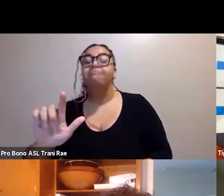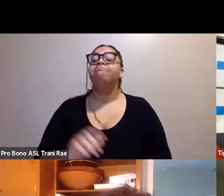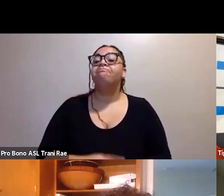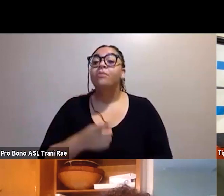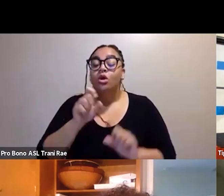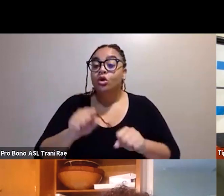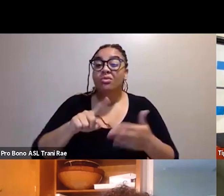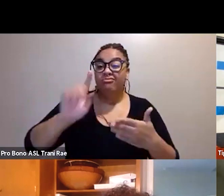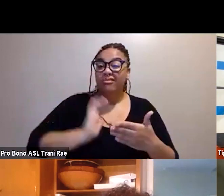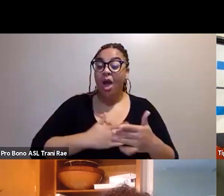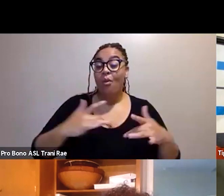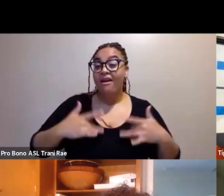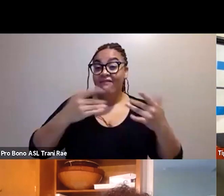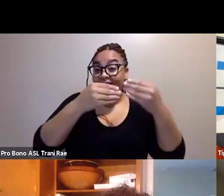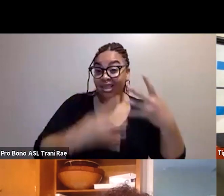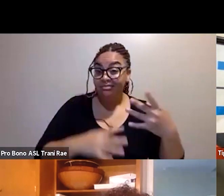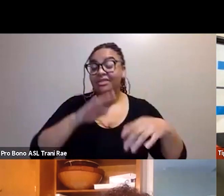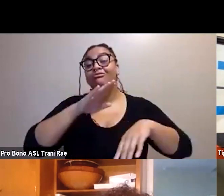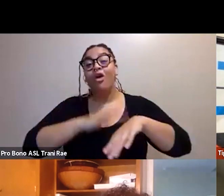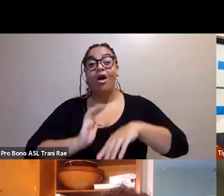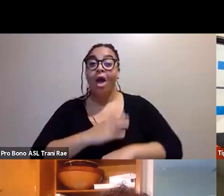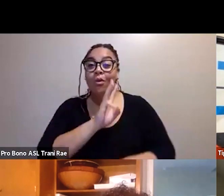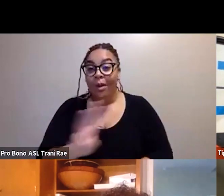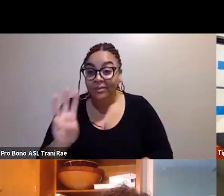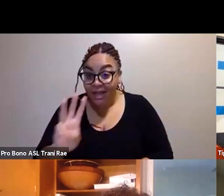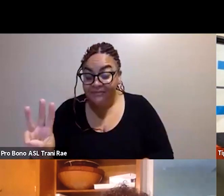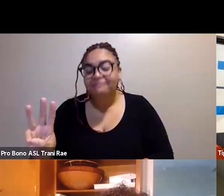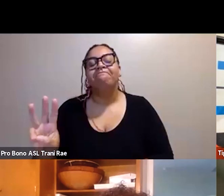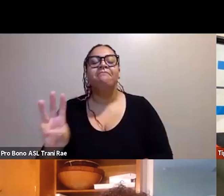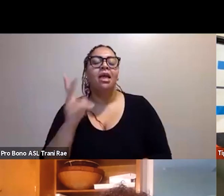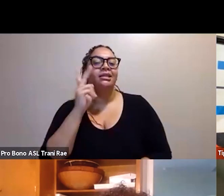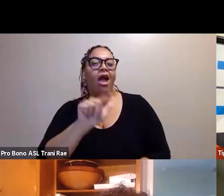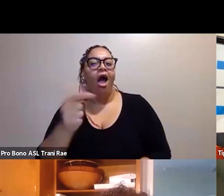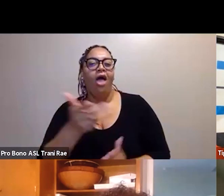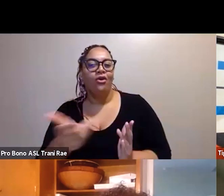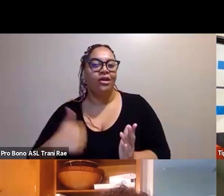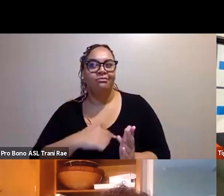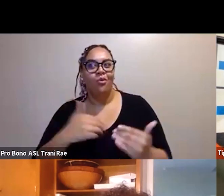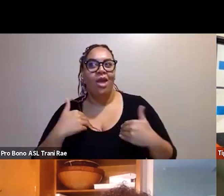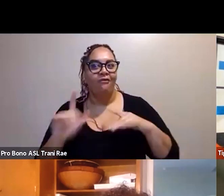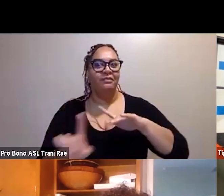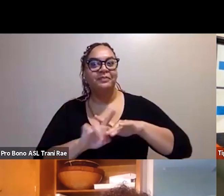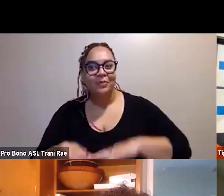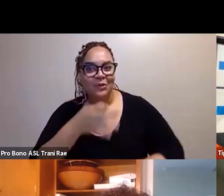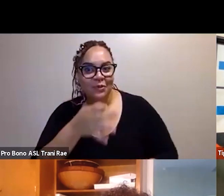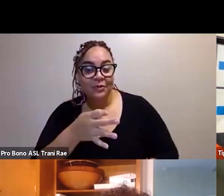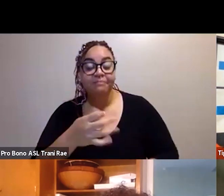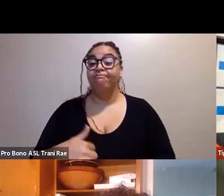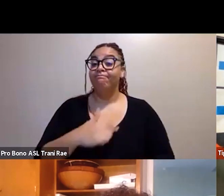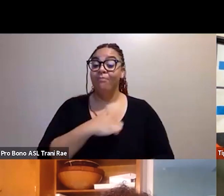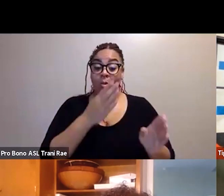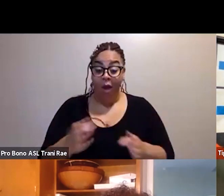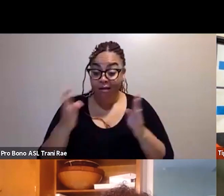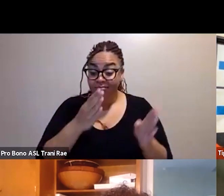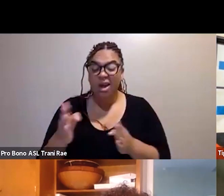our event listings at our website to see the other things we have coming up. We are in the process of planning lots of spring and